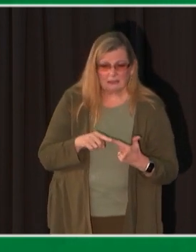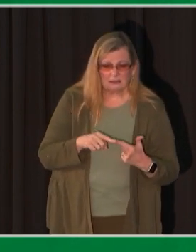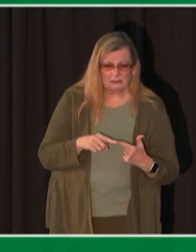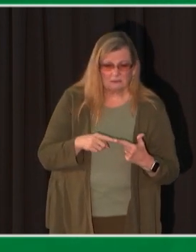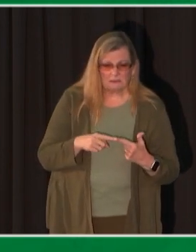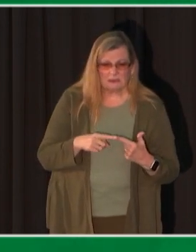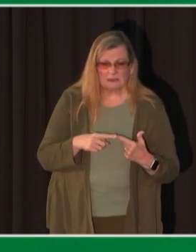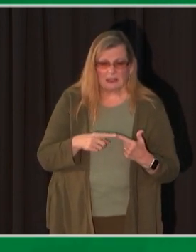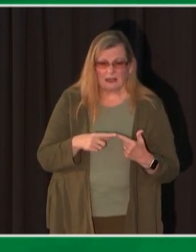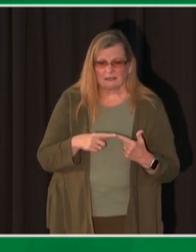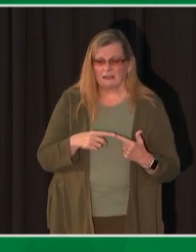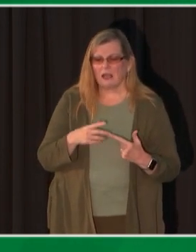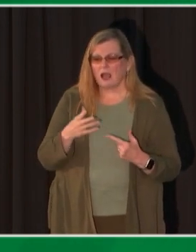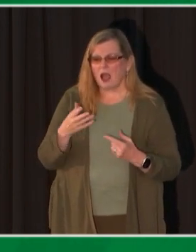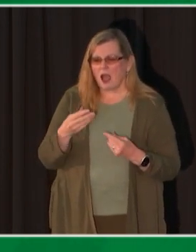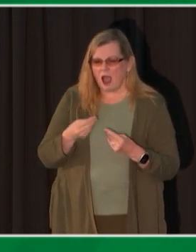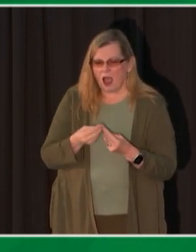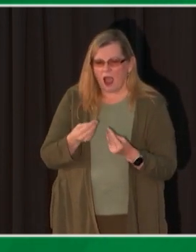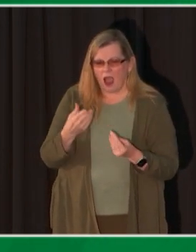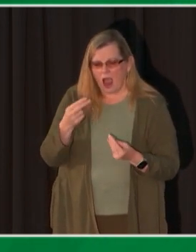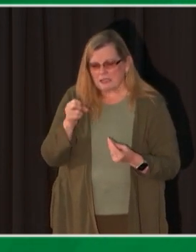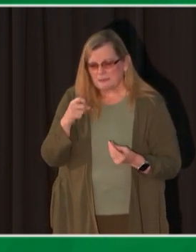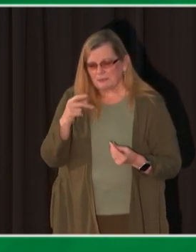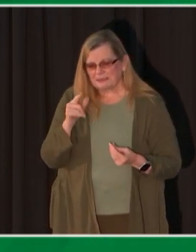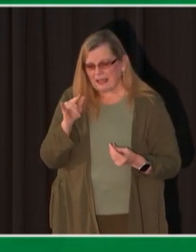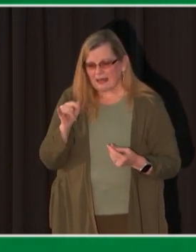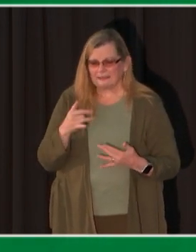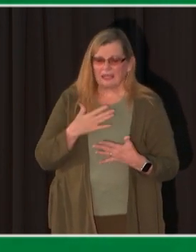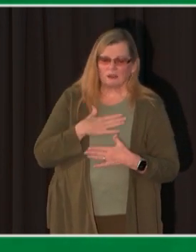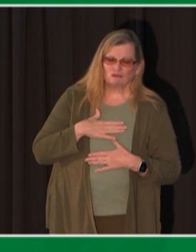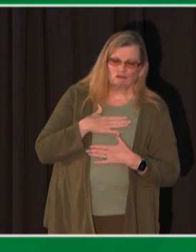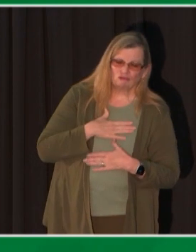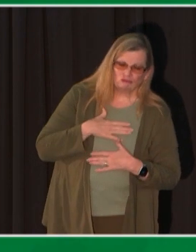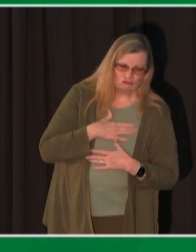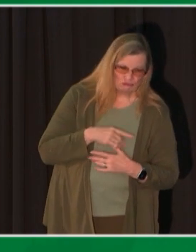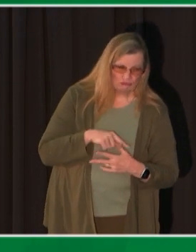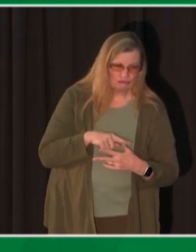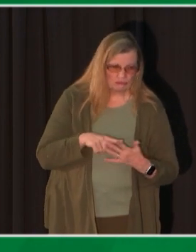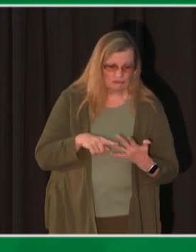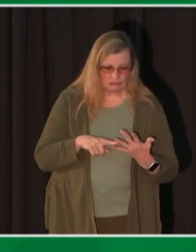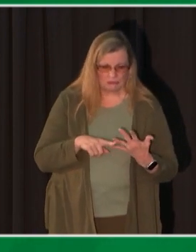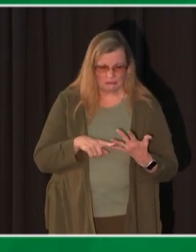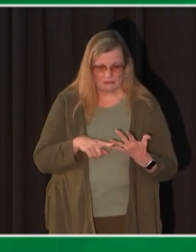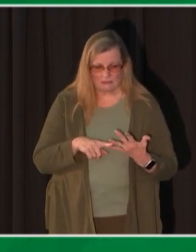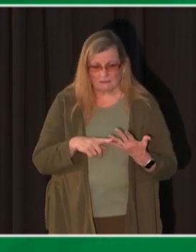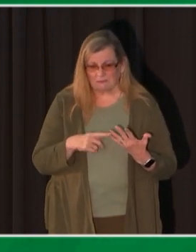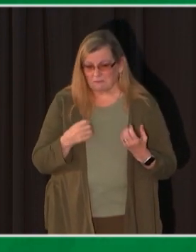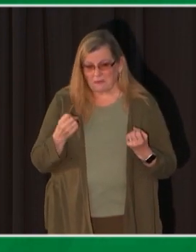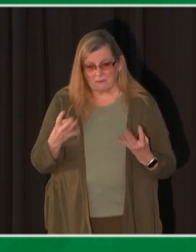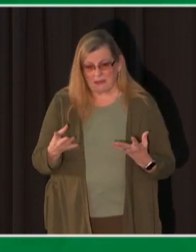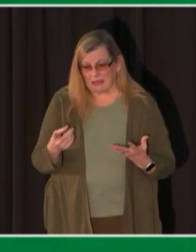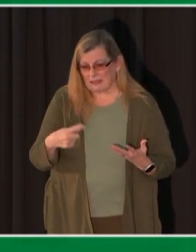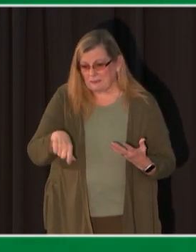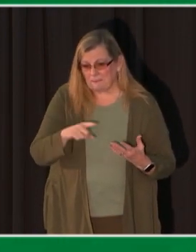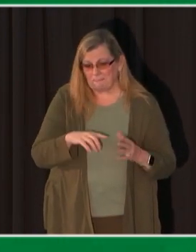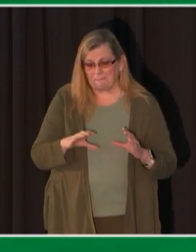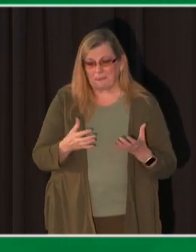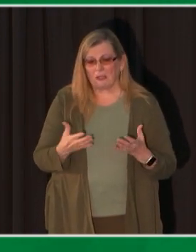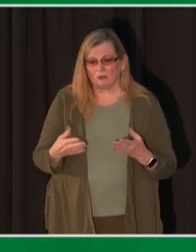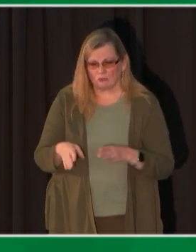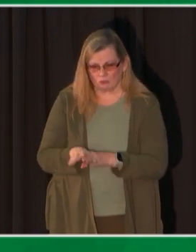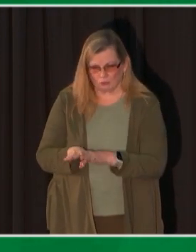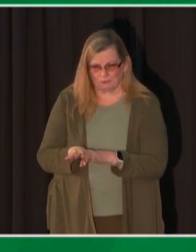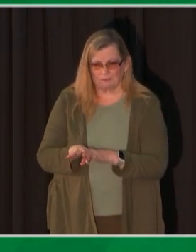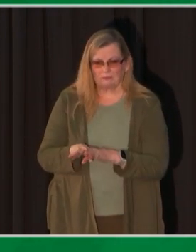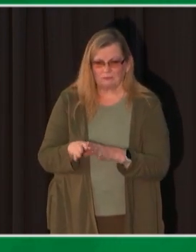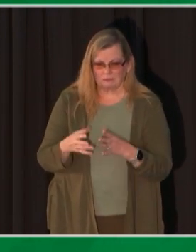industries, which were among the first affected in closures, large gathering closures. And we have